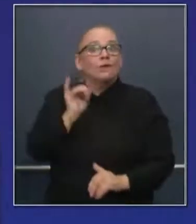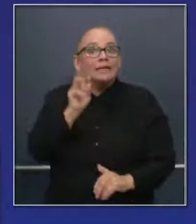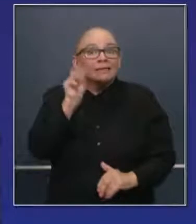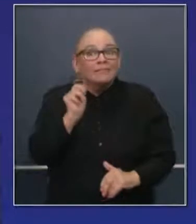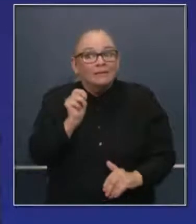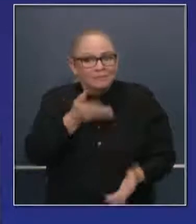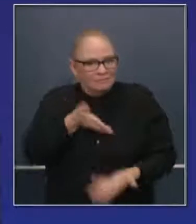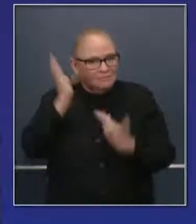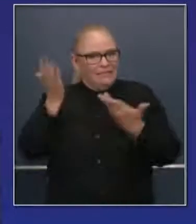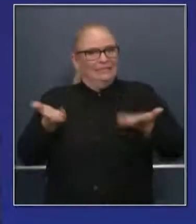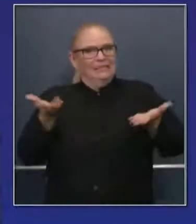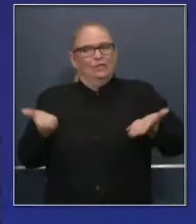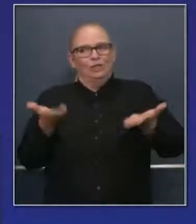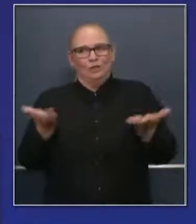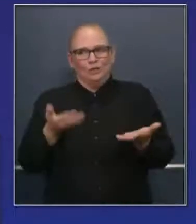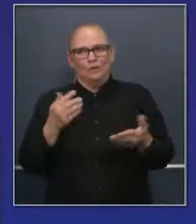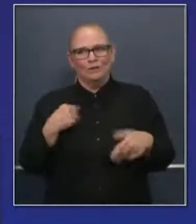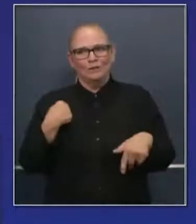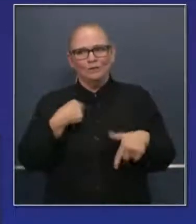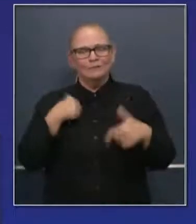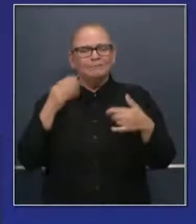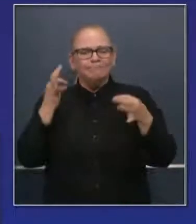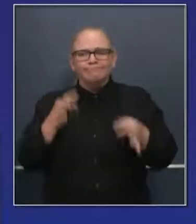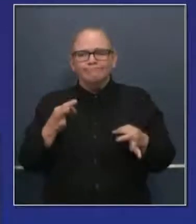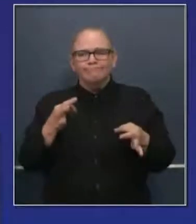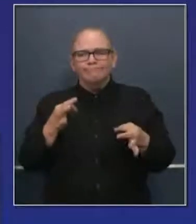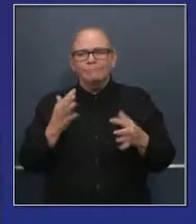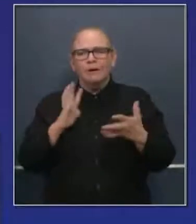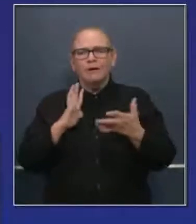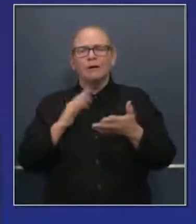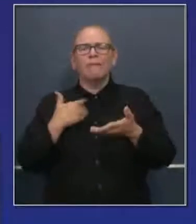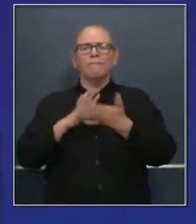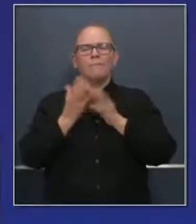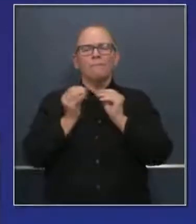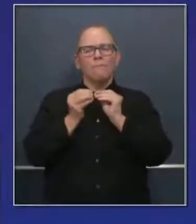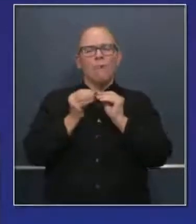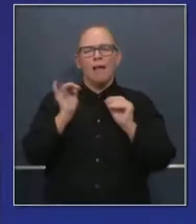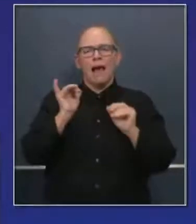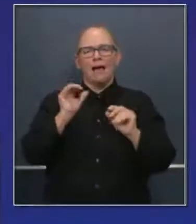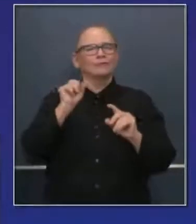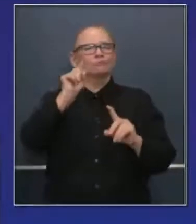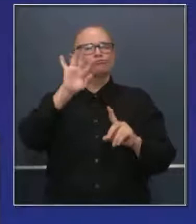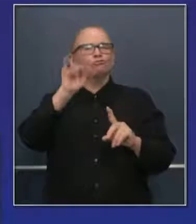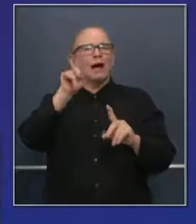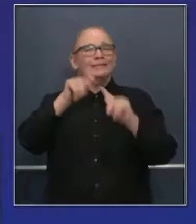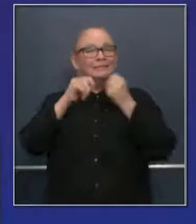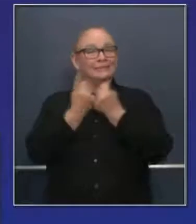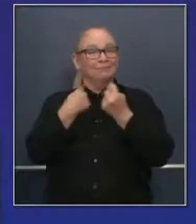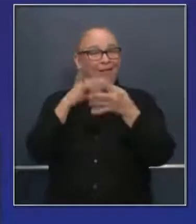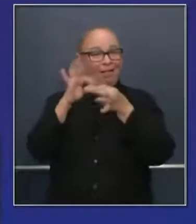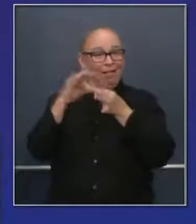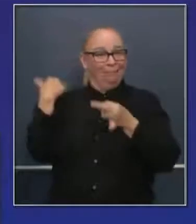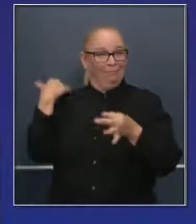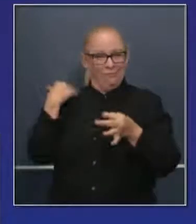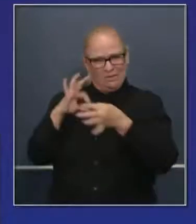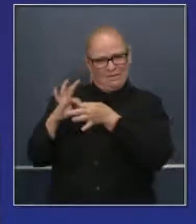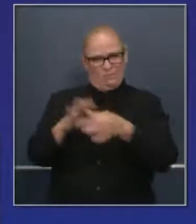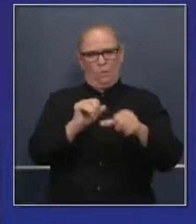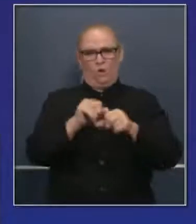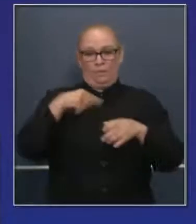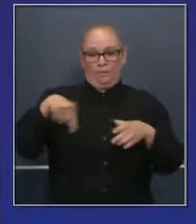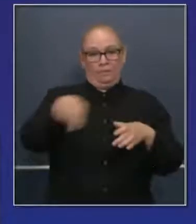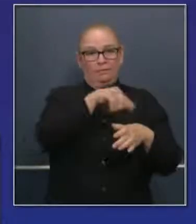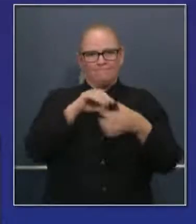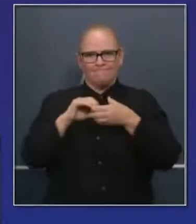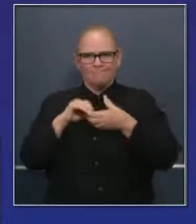our strategy in the county more as a strike team, more as a unified command approach, something you would see